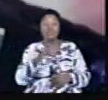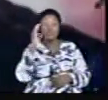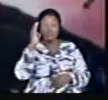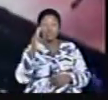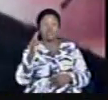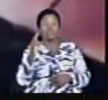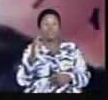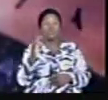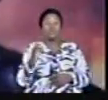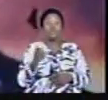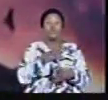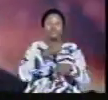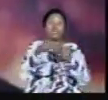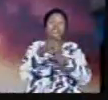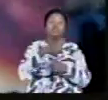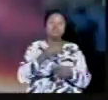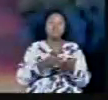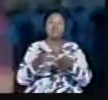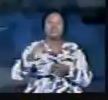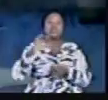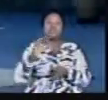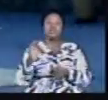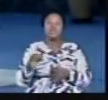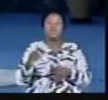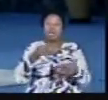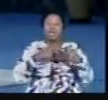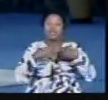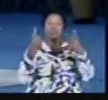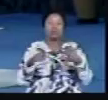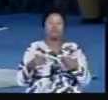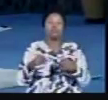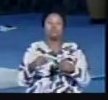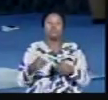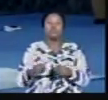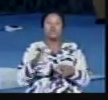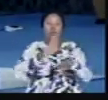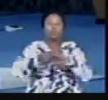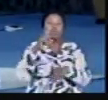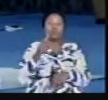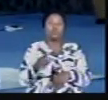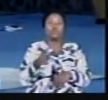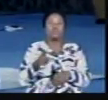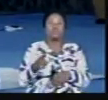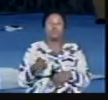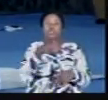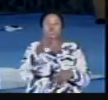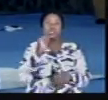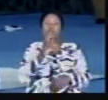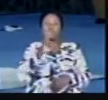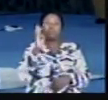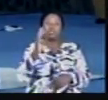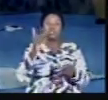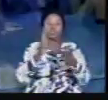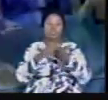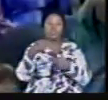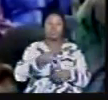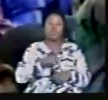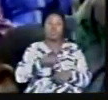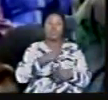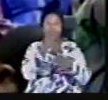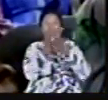Holy Ghost has come upon you, ye shall be witnesses unto me, both